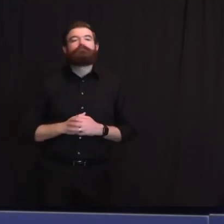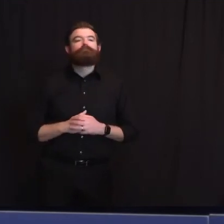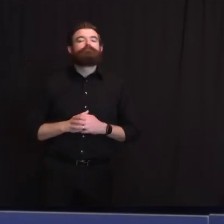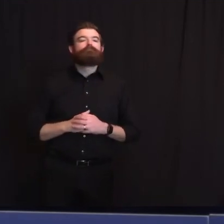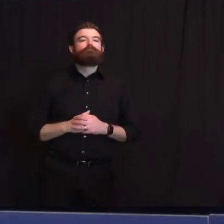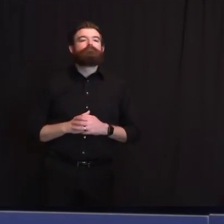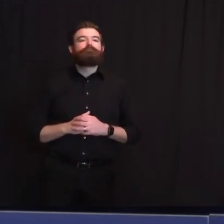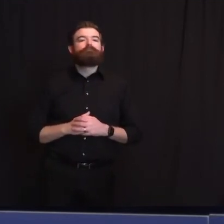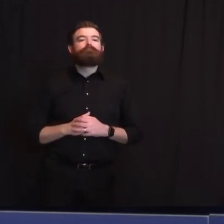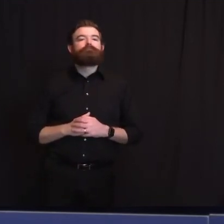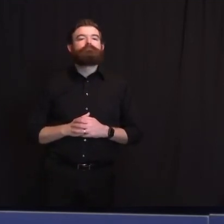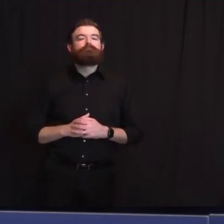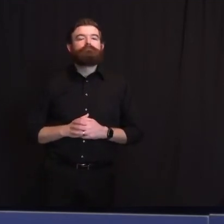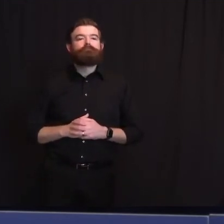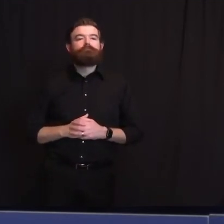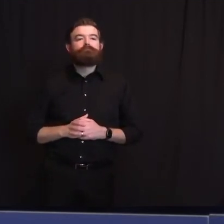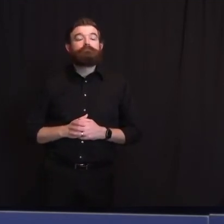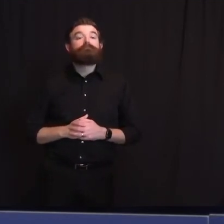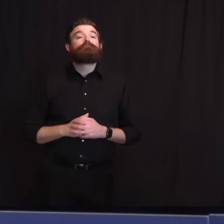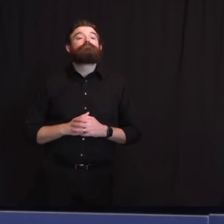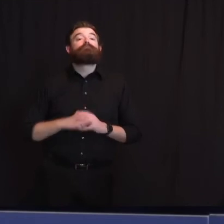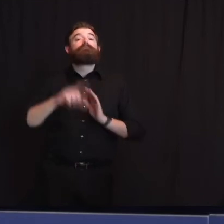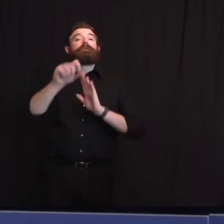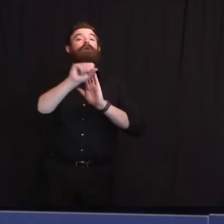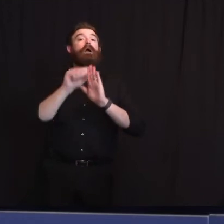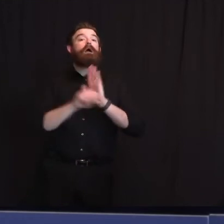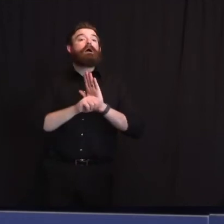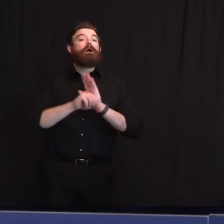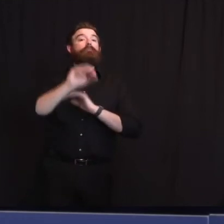Our state positivity as of January 18th is